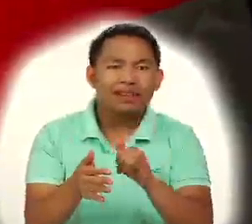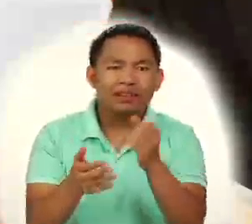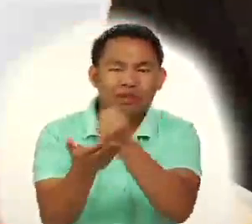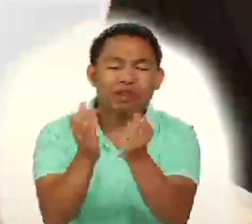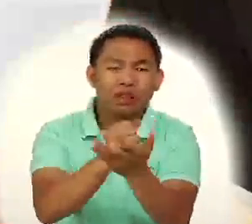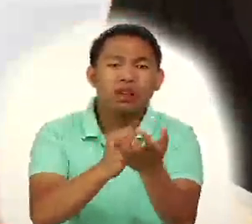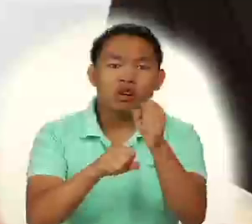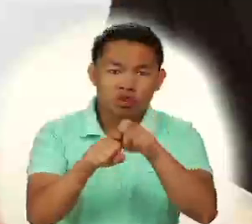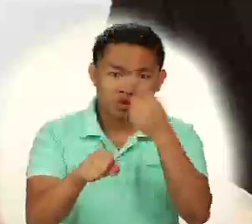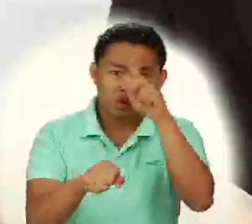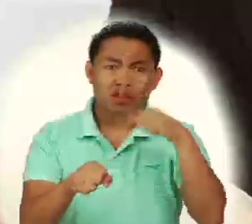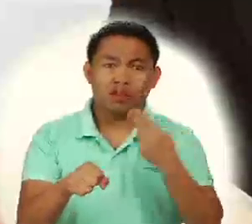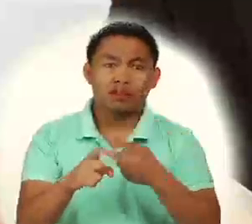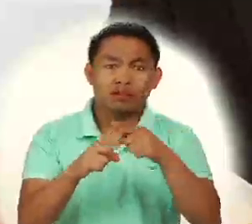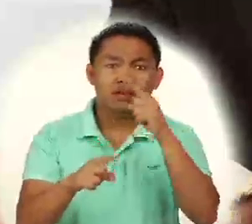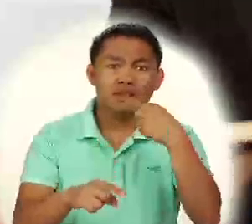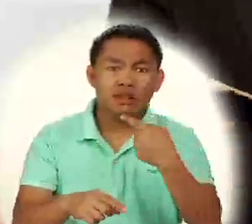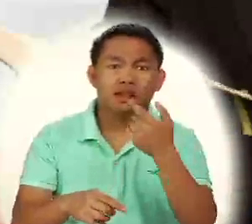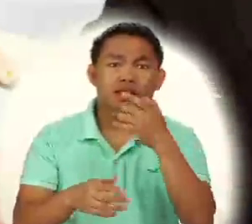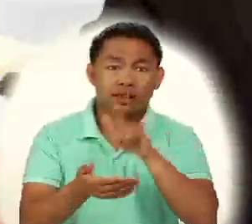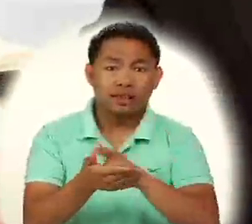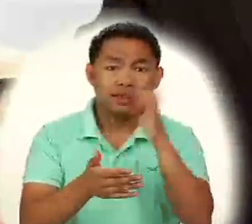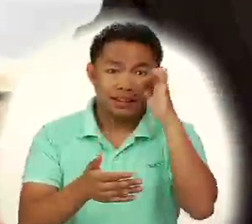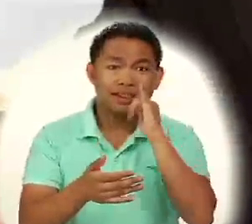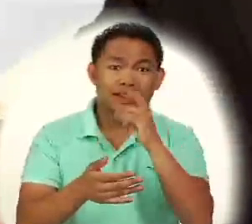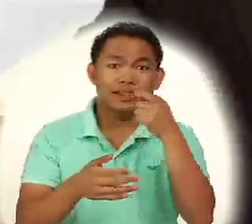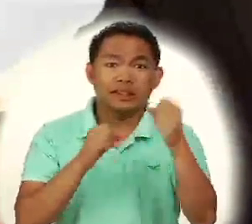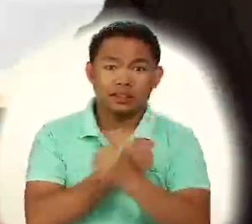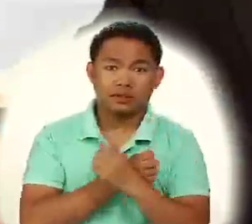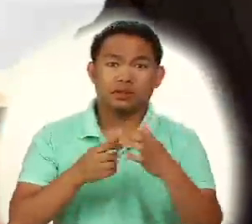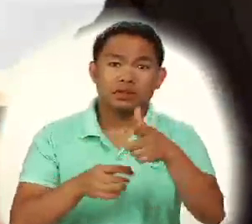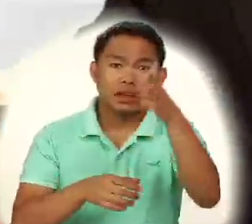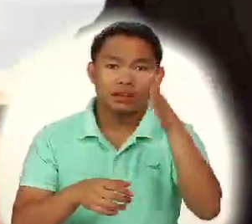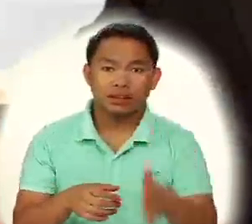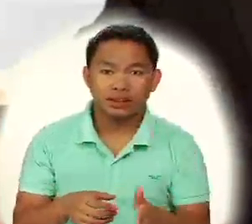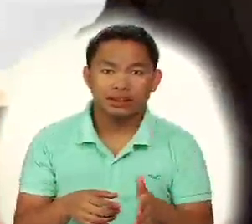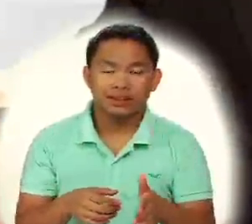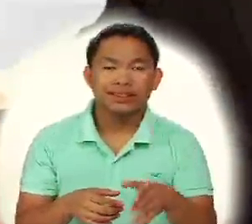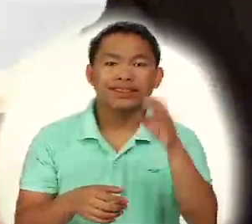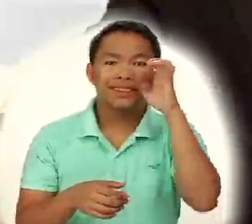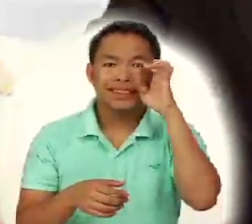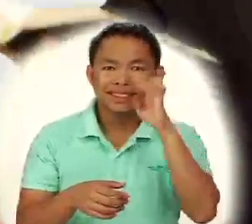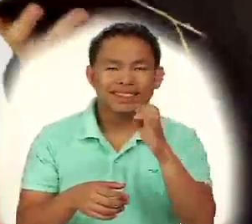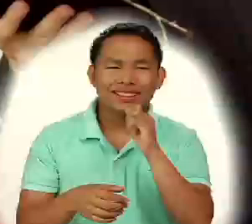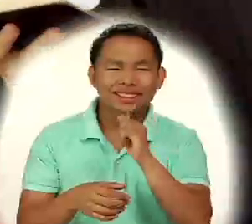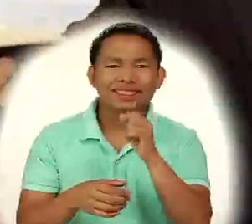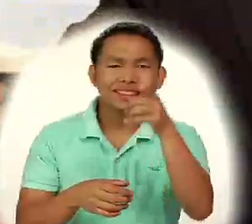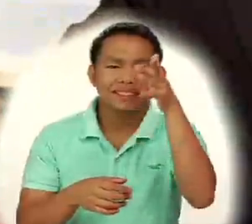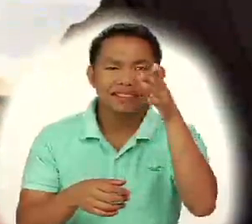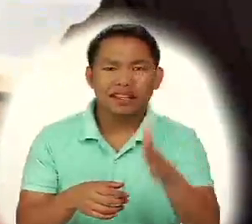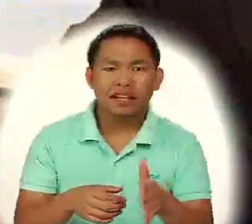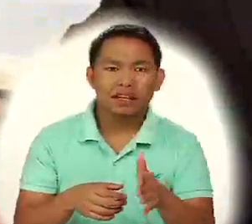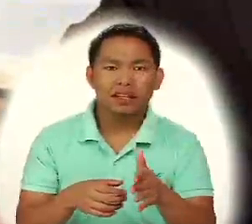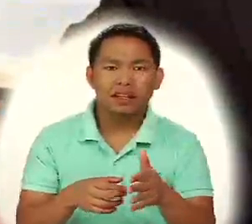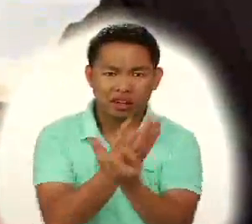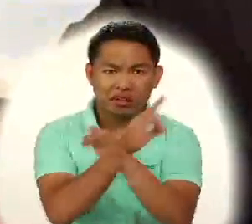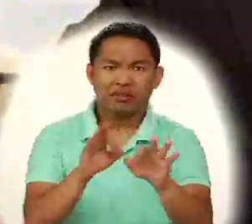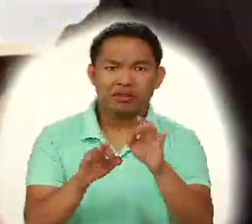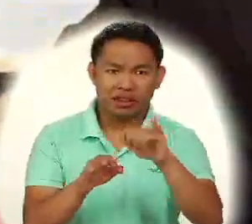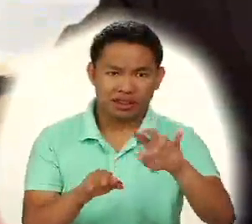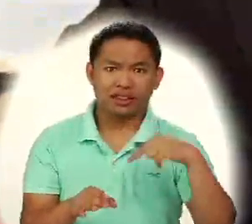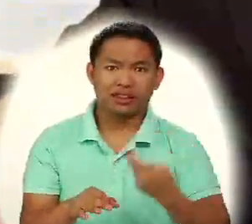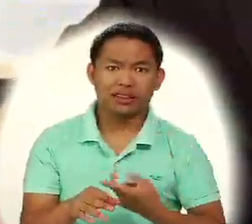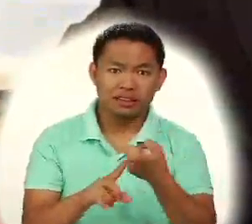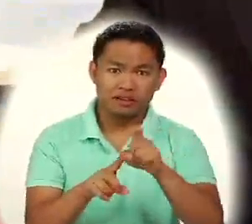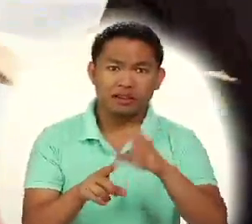crucified? So for us to say, He is the love of God. He is God